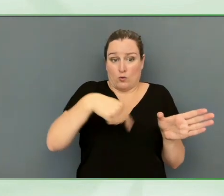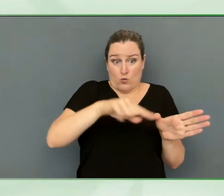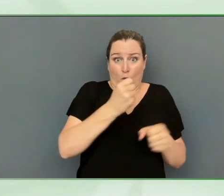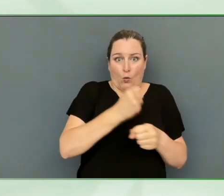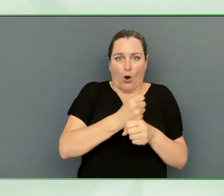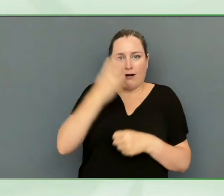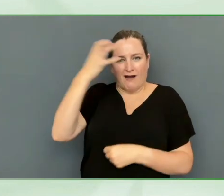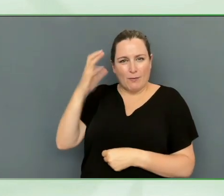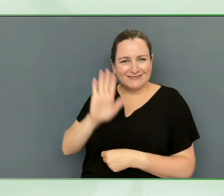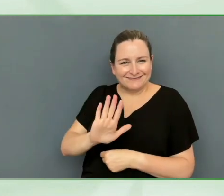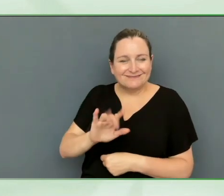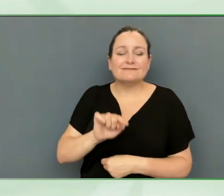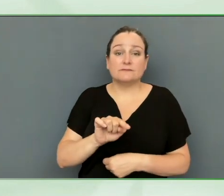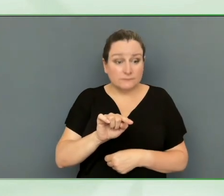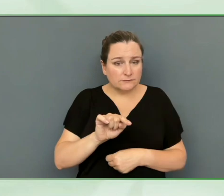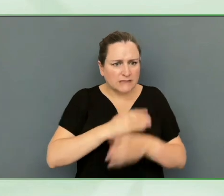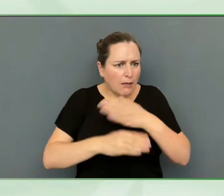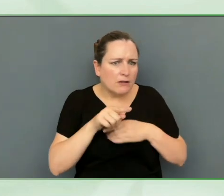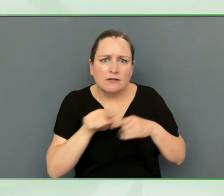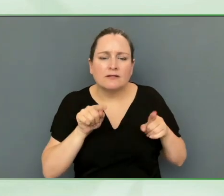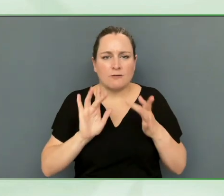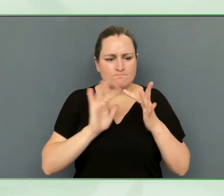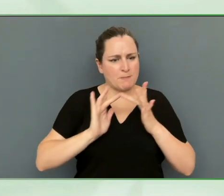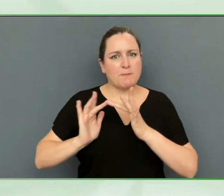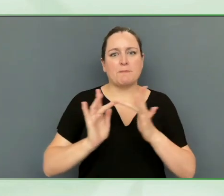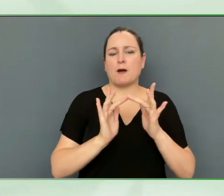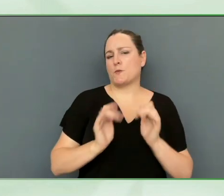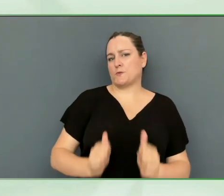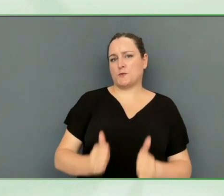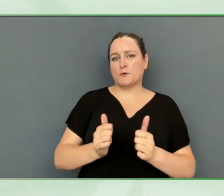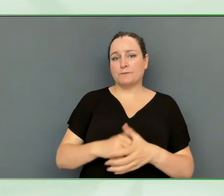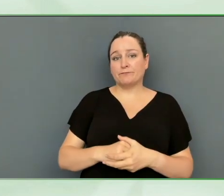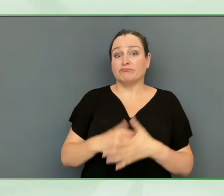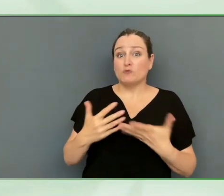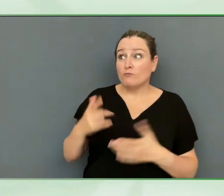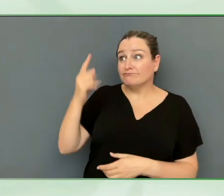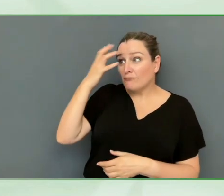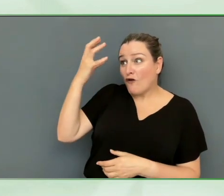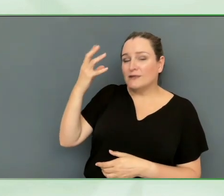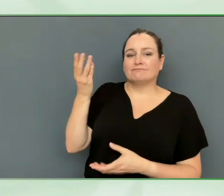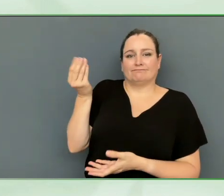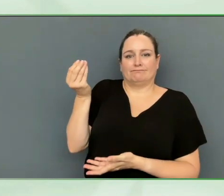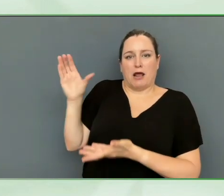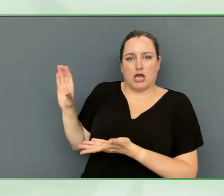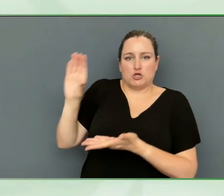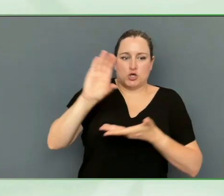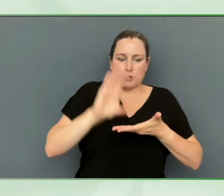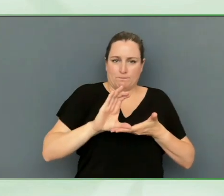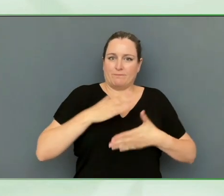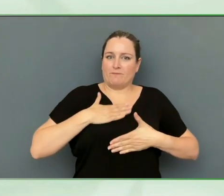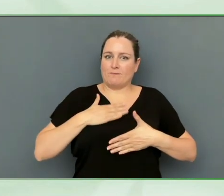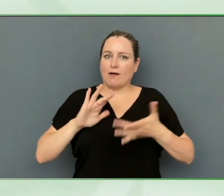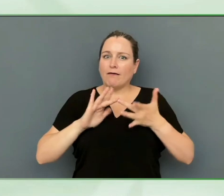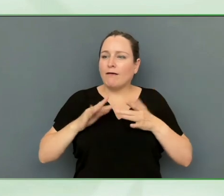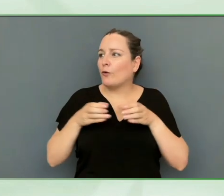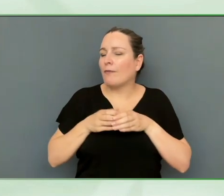because the fact that we can be here today is due to the fact that we have funding. And in